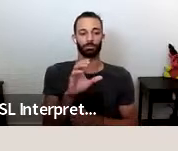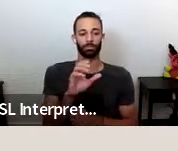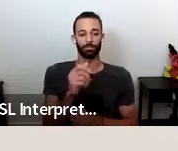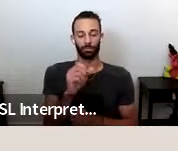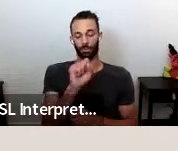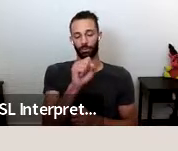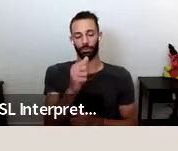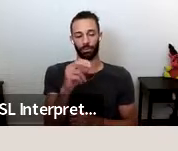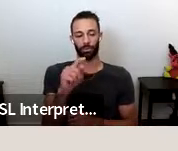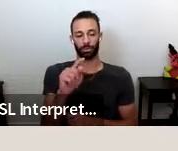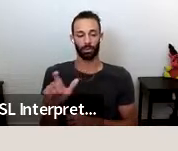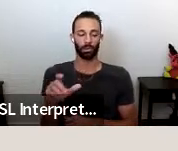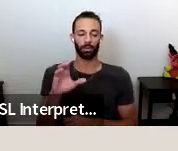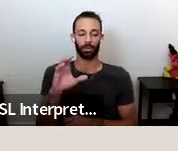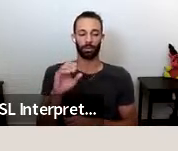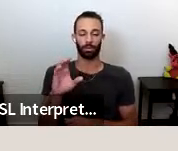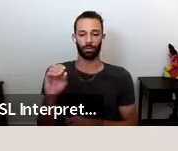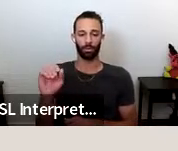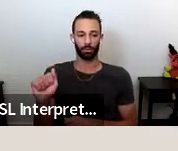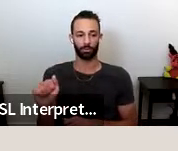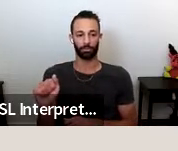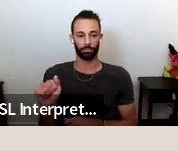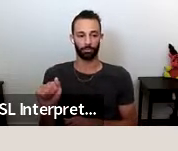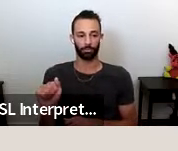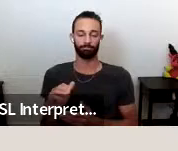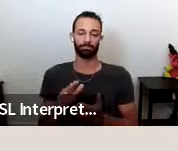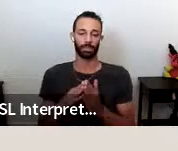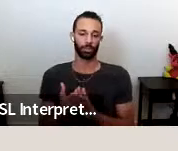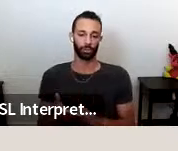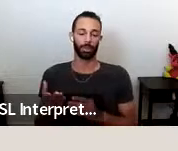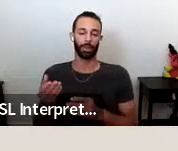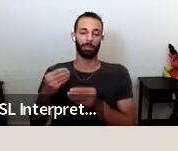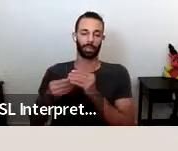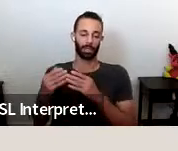a transcessor November 15th, 2024.